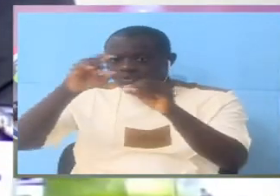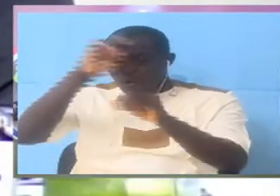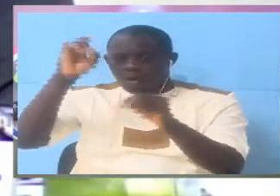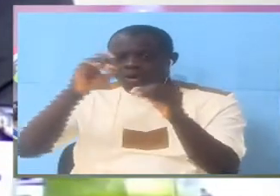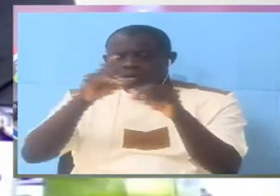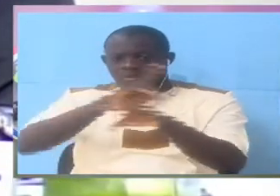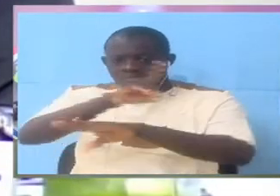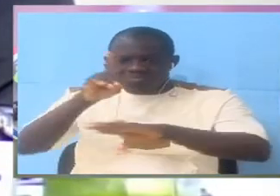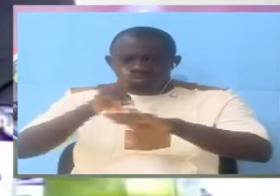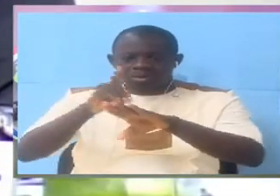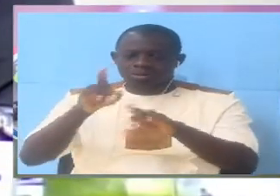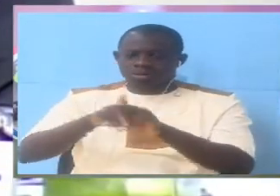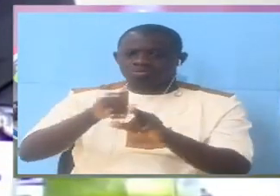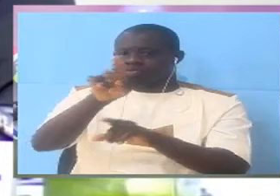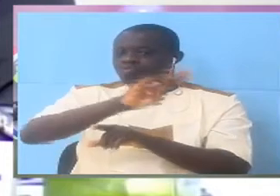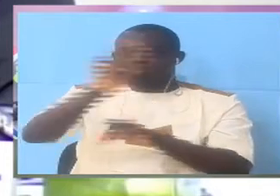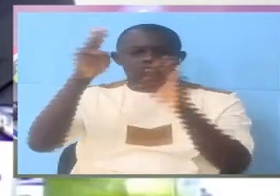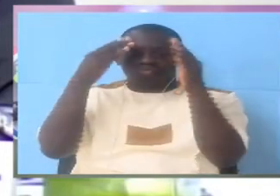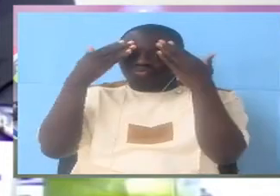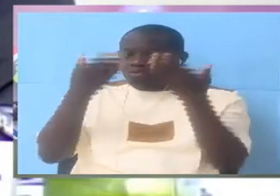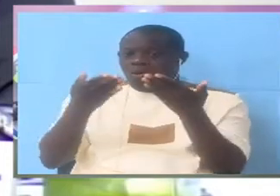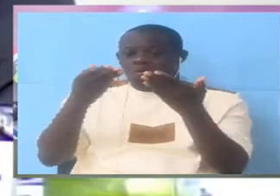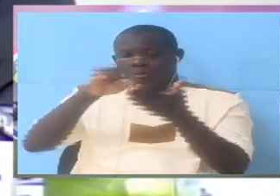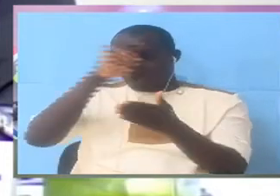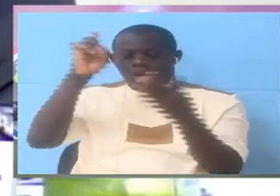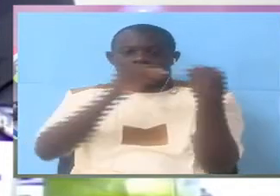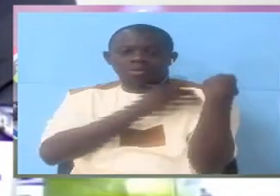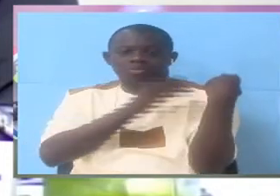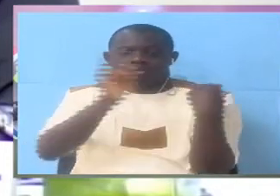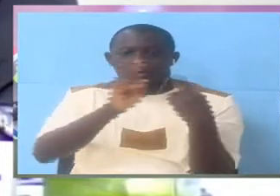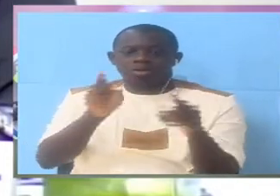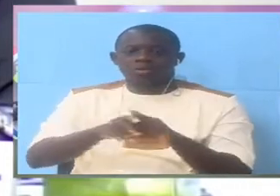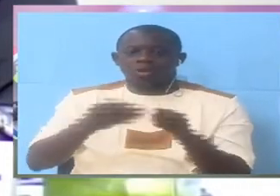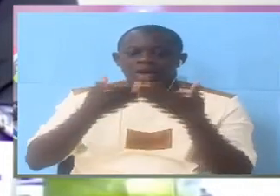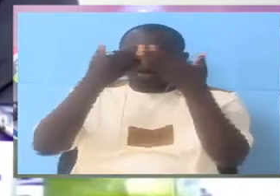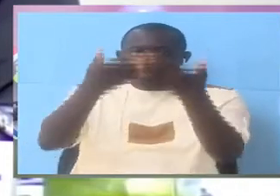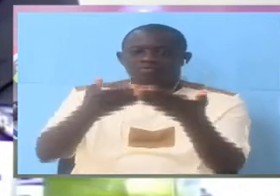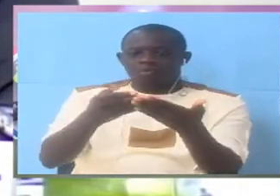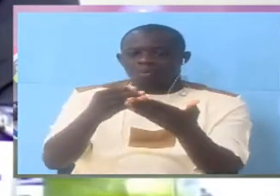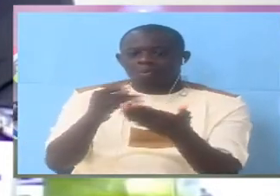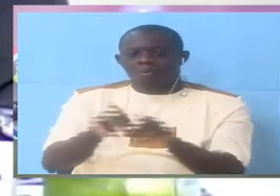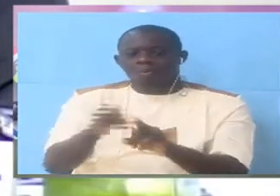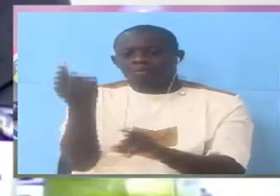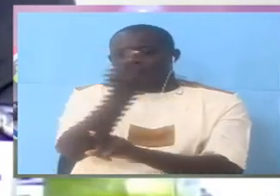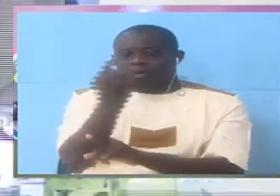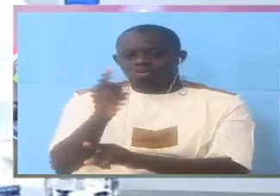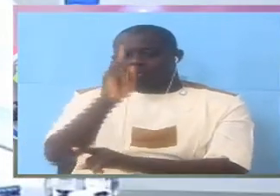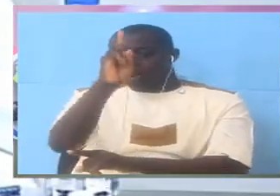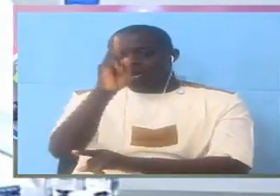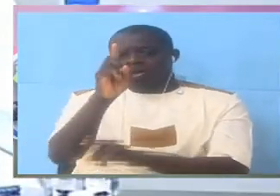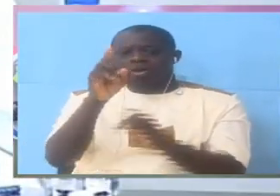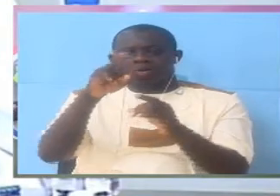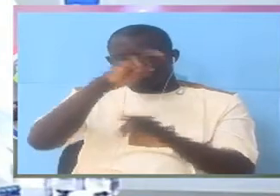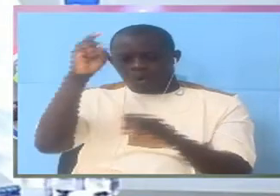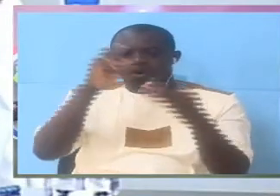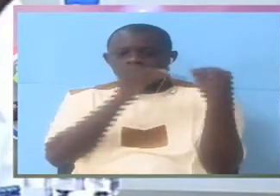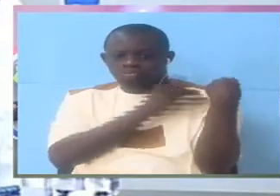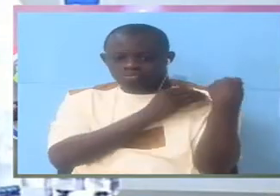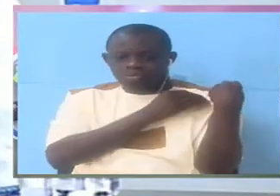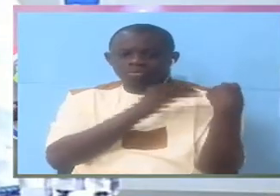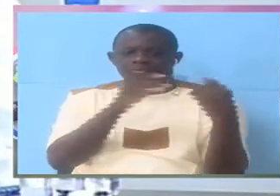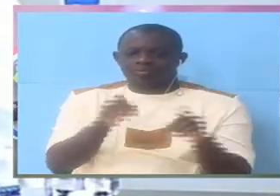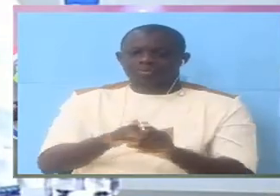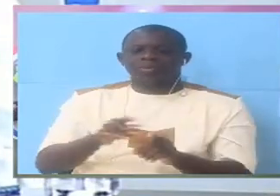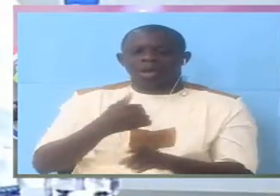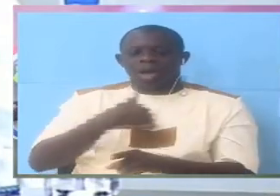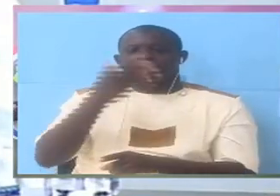only one function. I know their responsibilities, but their functions, I cannot tell you that. How do they function,